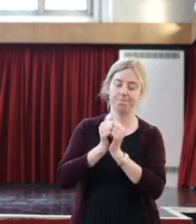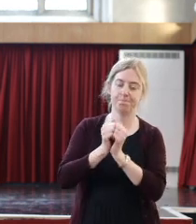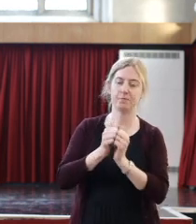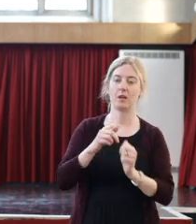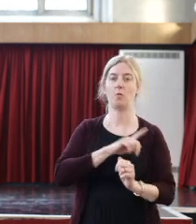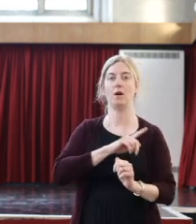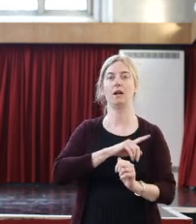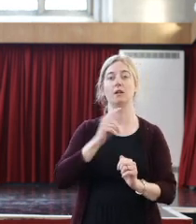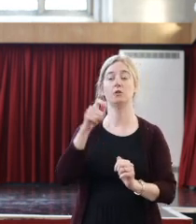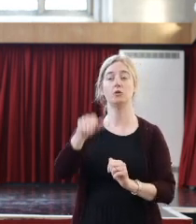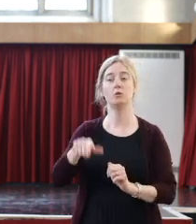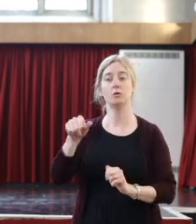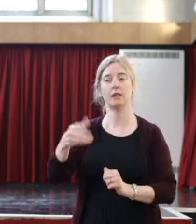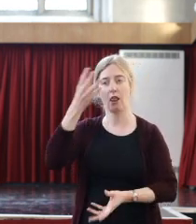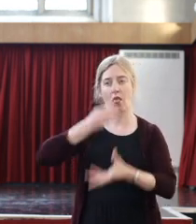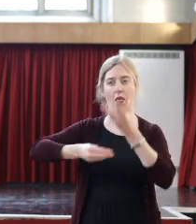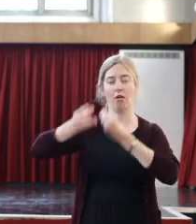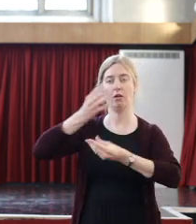students were able to learn